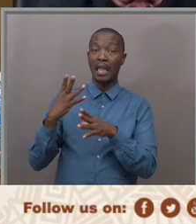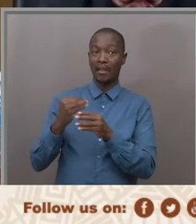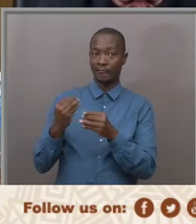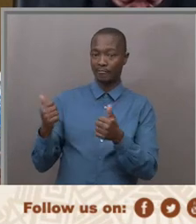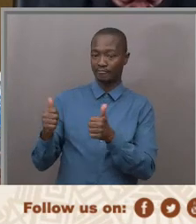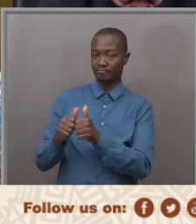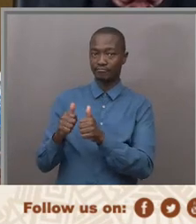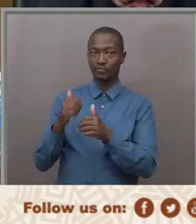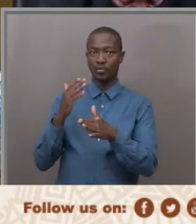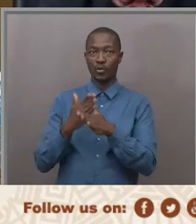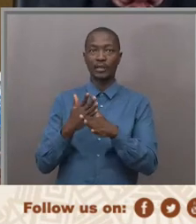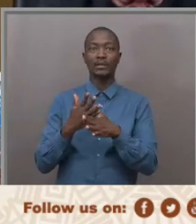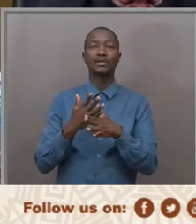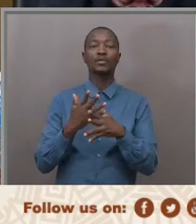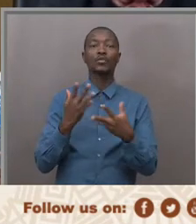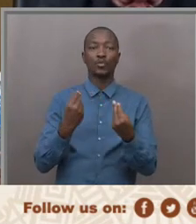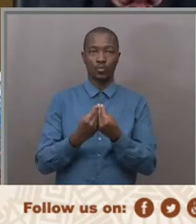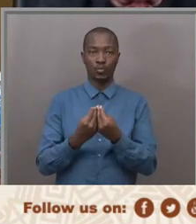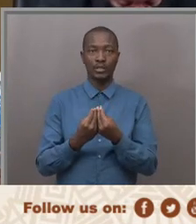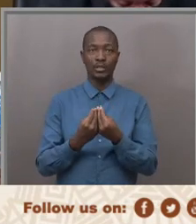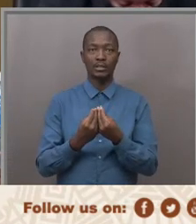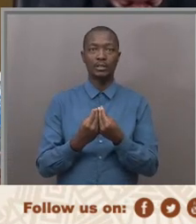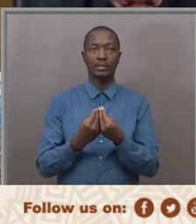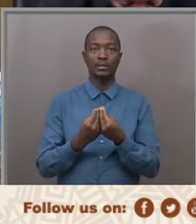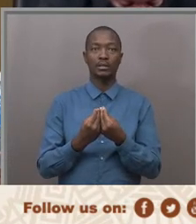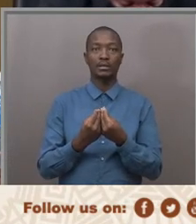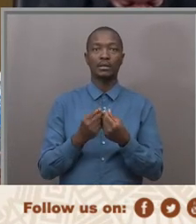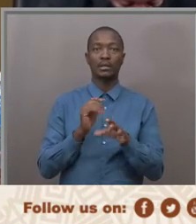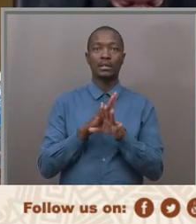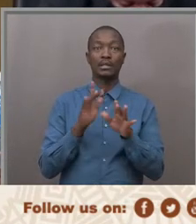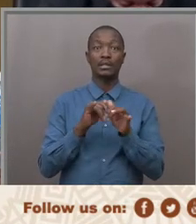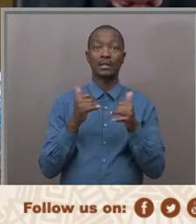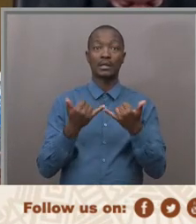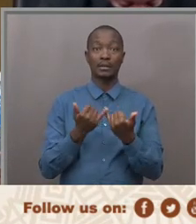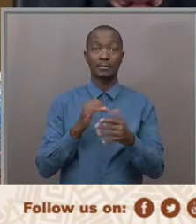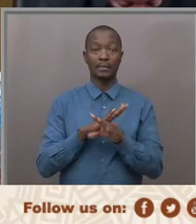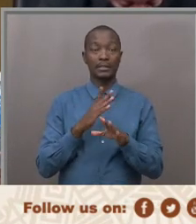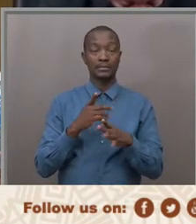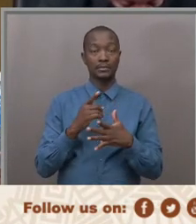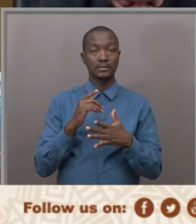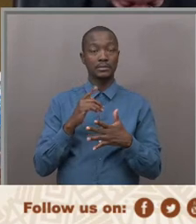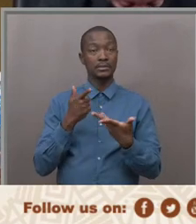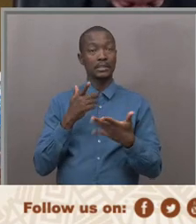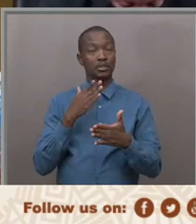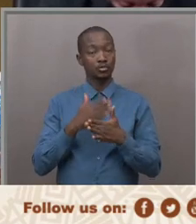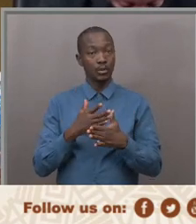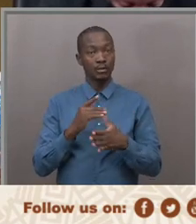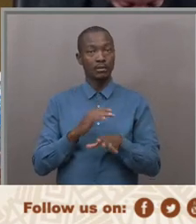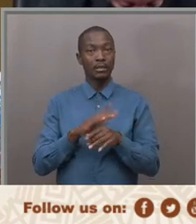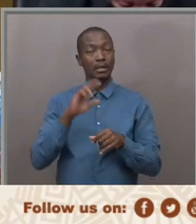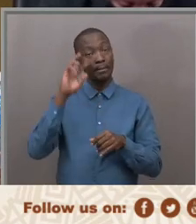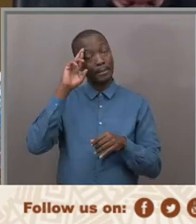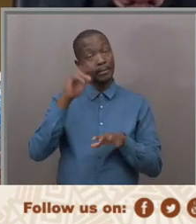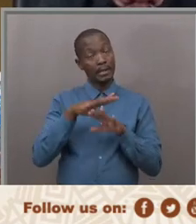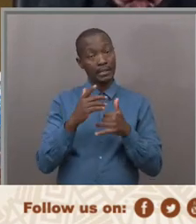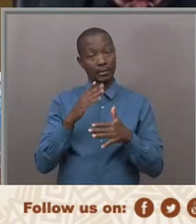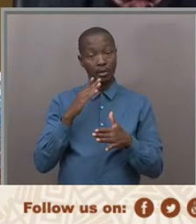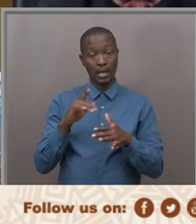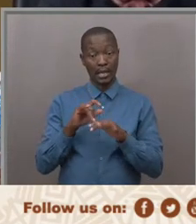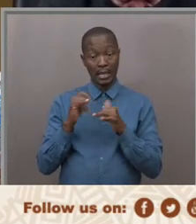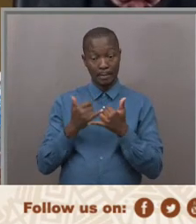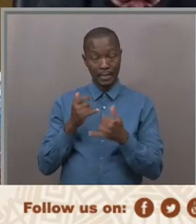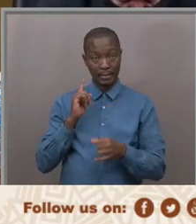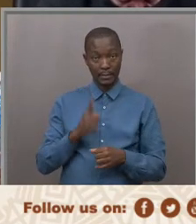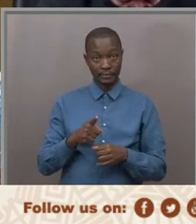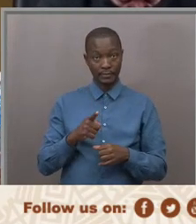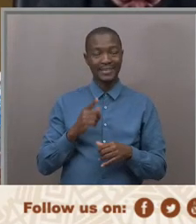with the company that is established, because a special economic zone must be run by a company itself. They've